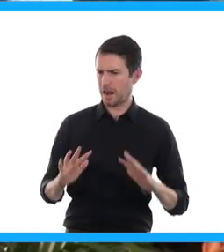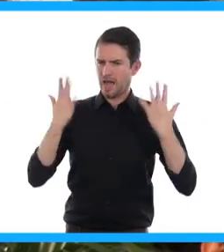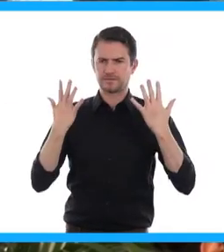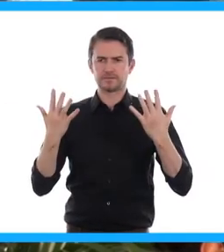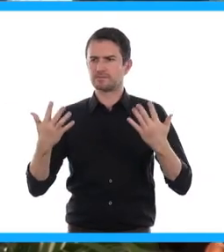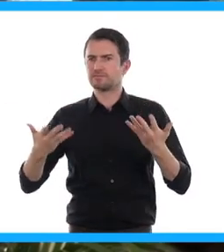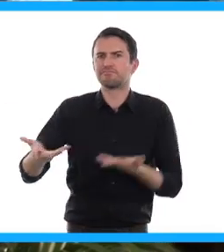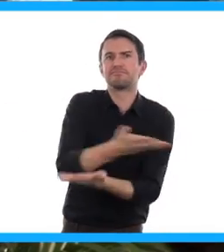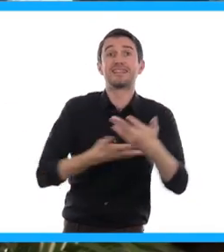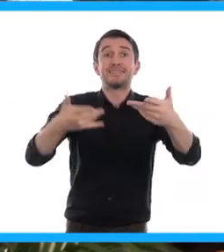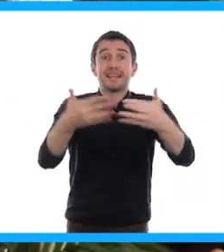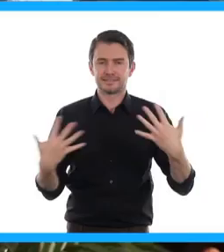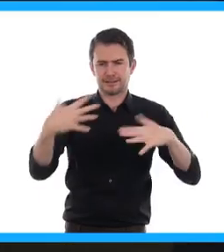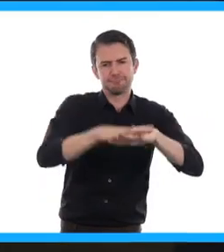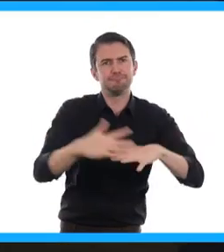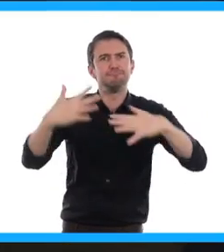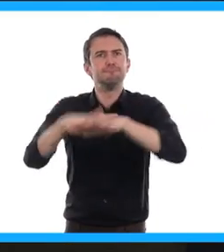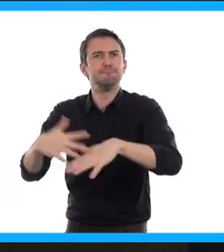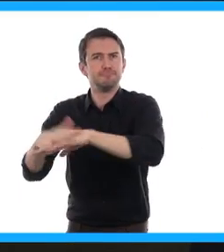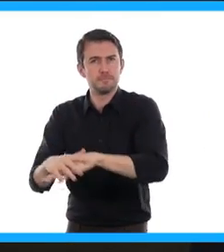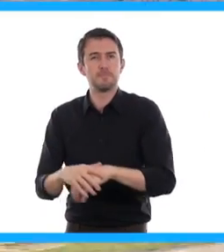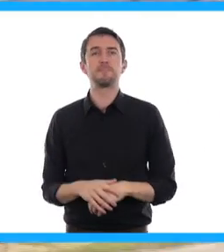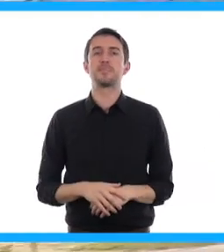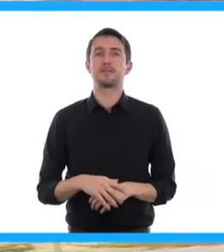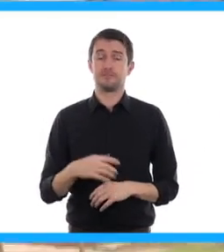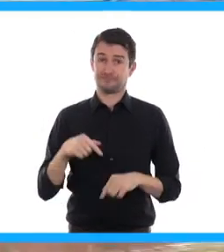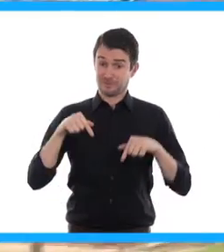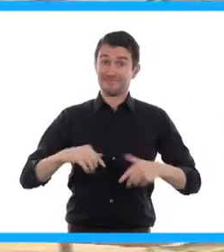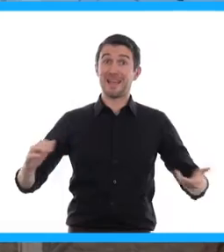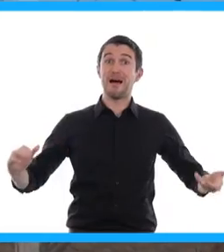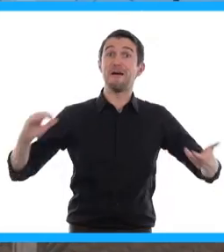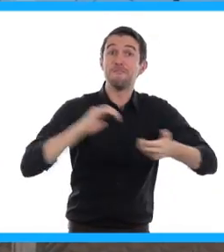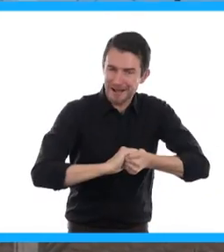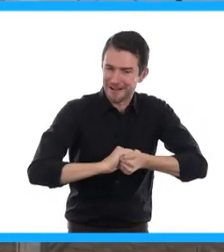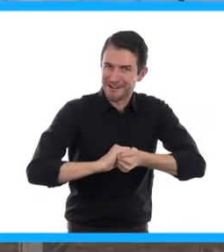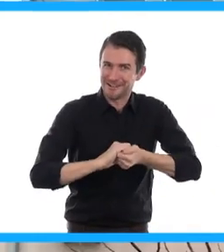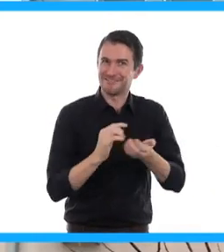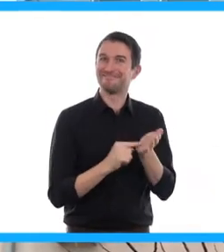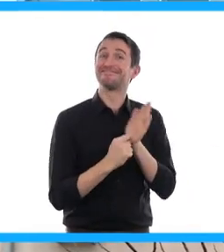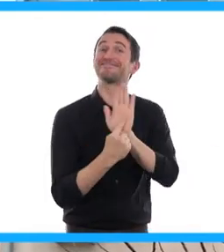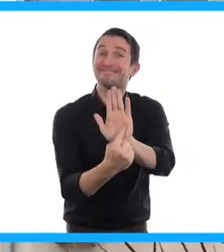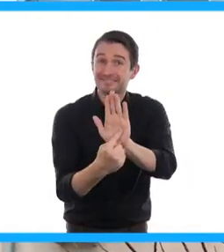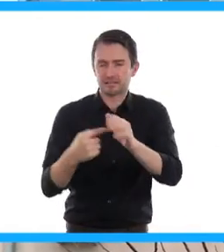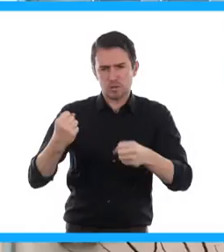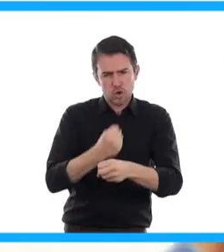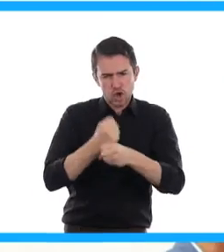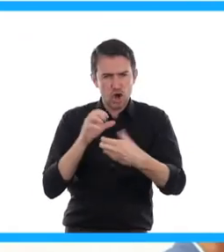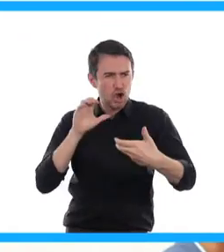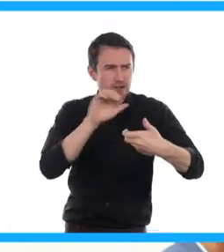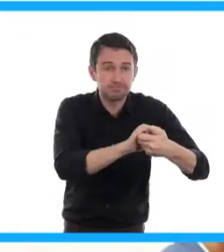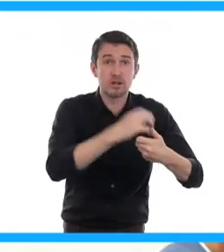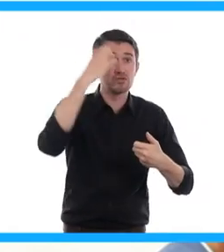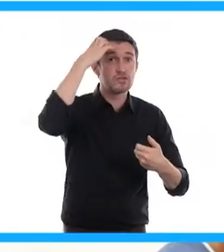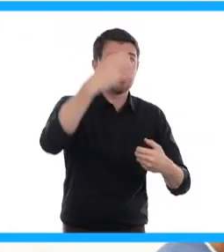Many have contributed to this work in the spirit of partnership. From national governments and statistical offices